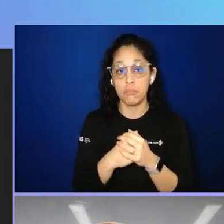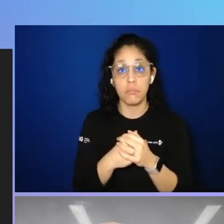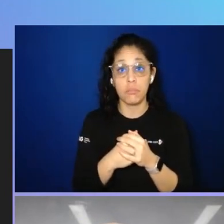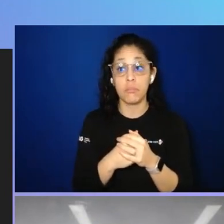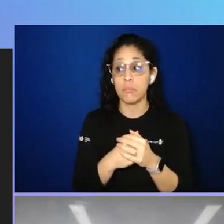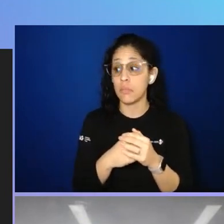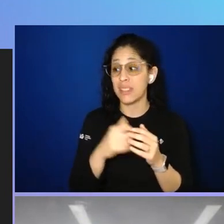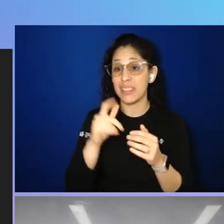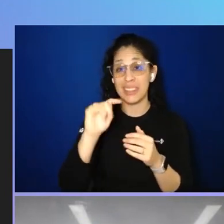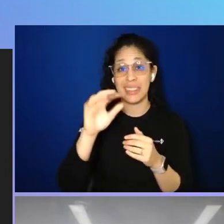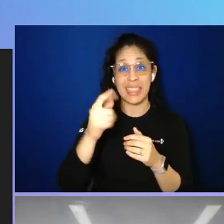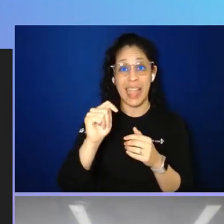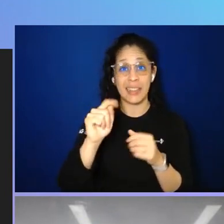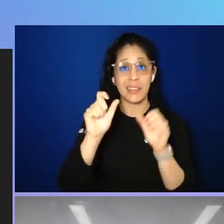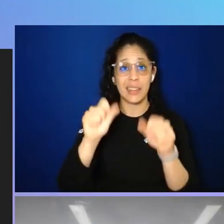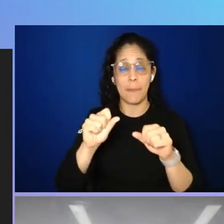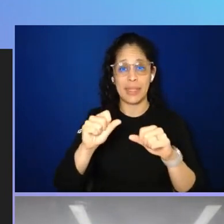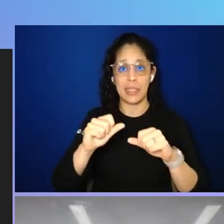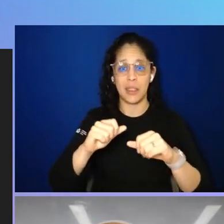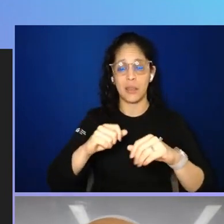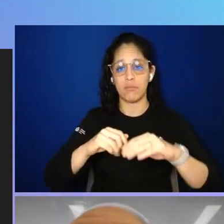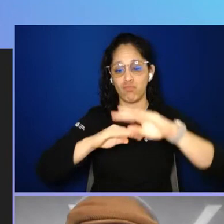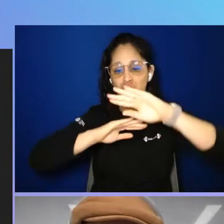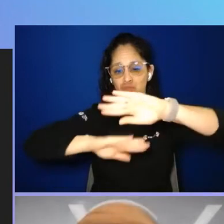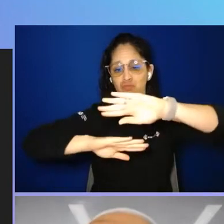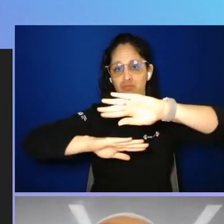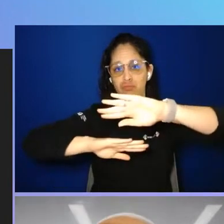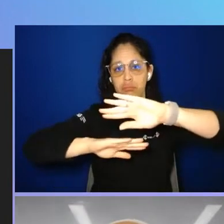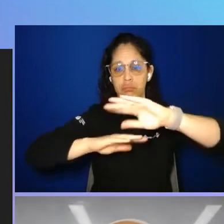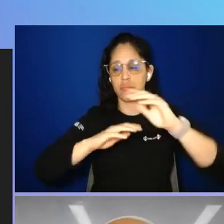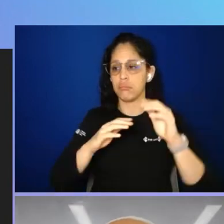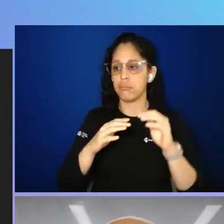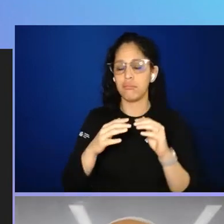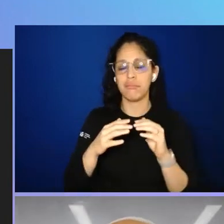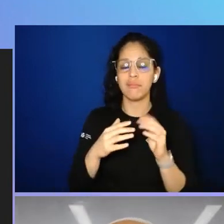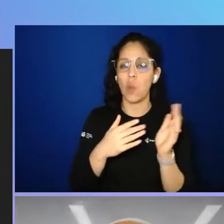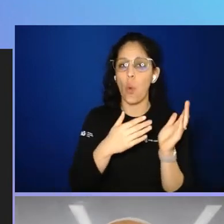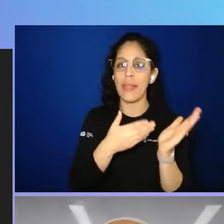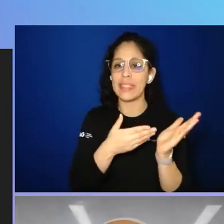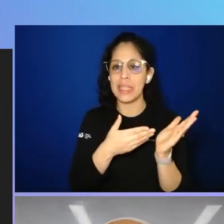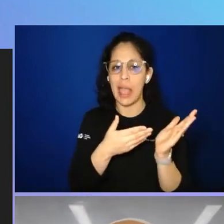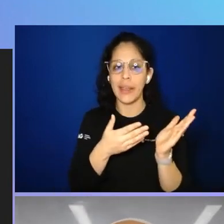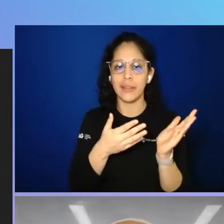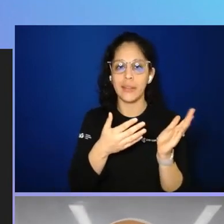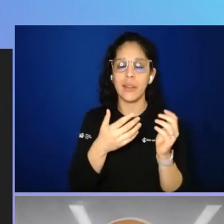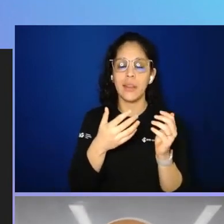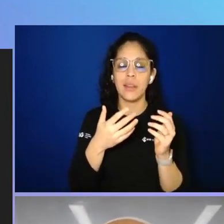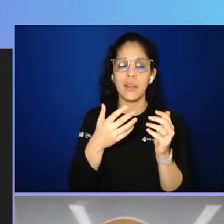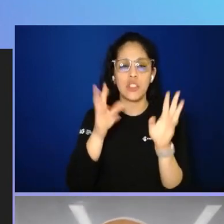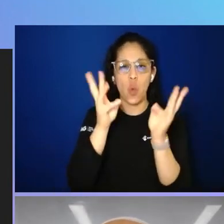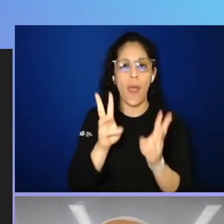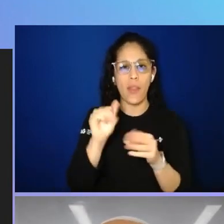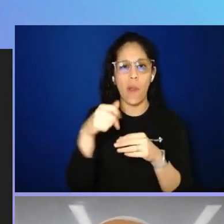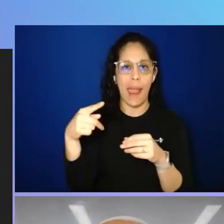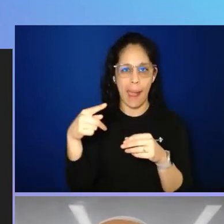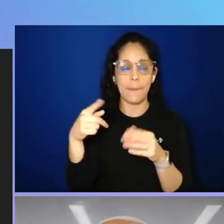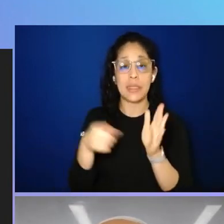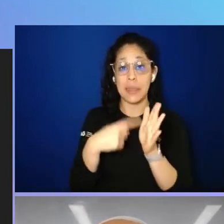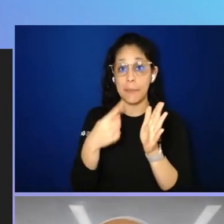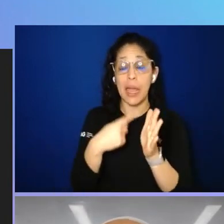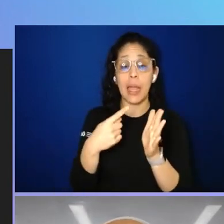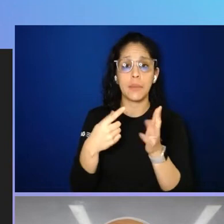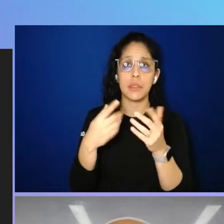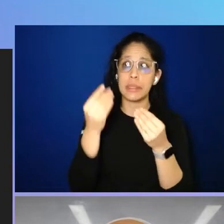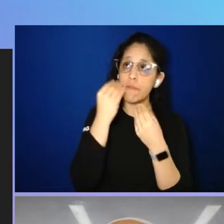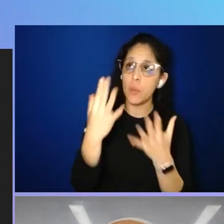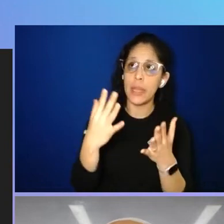screen. So in the slides, I'm showing an example of the weather app and how sometimes it shows information